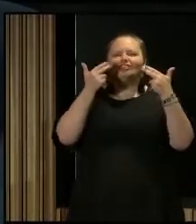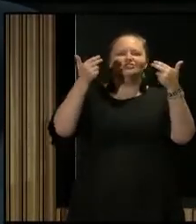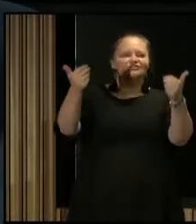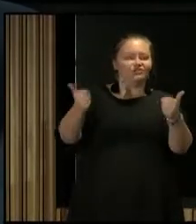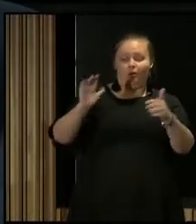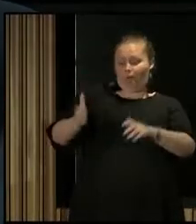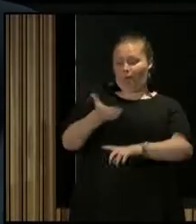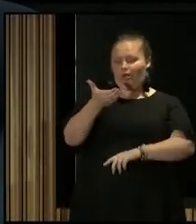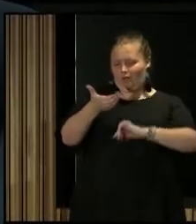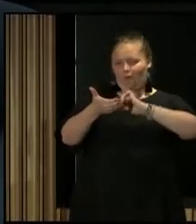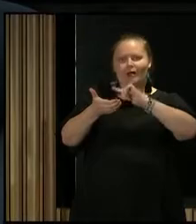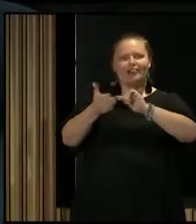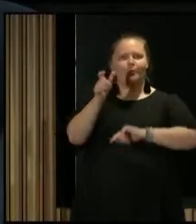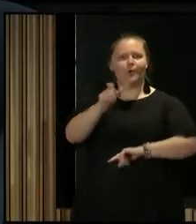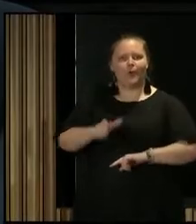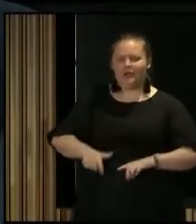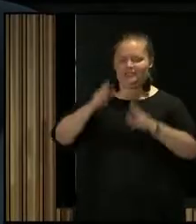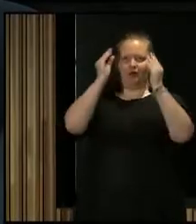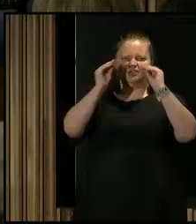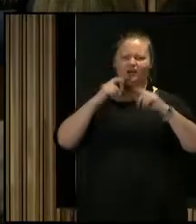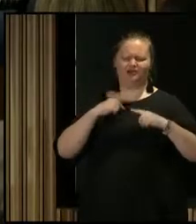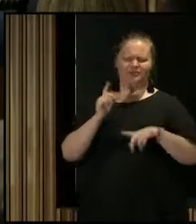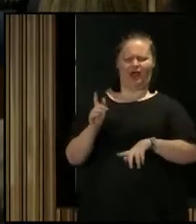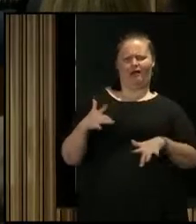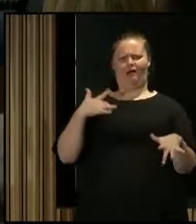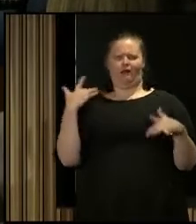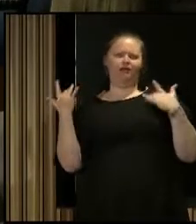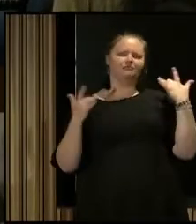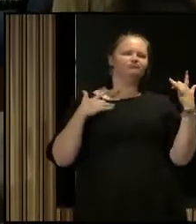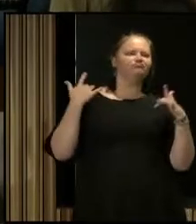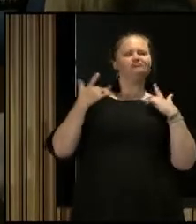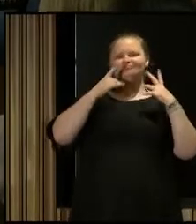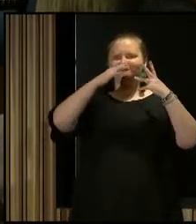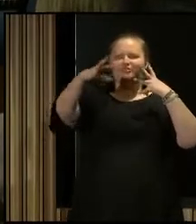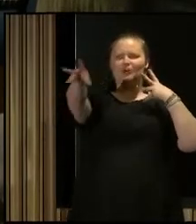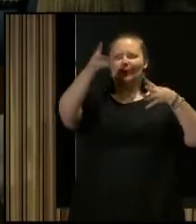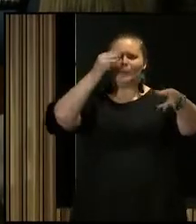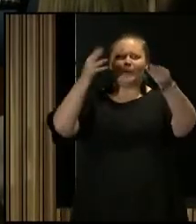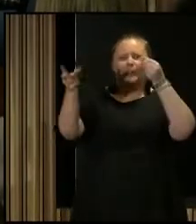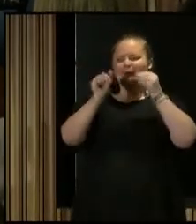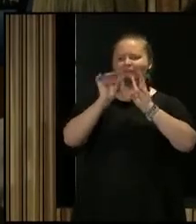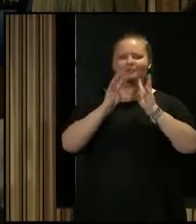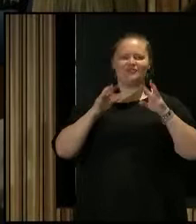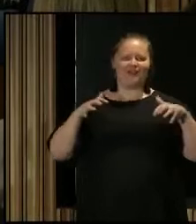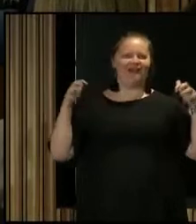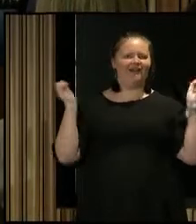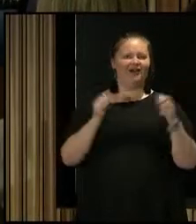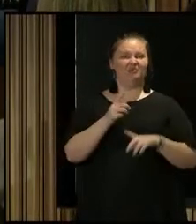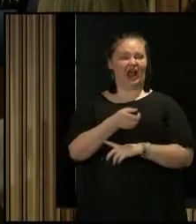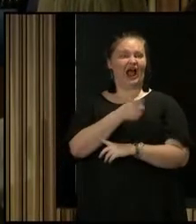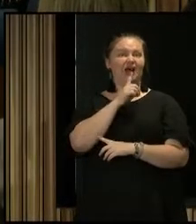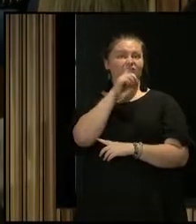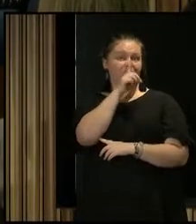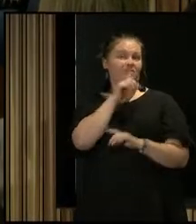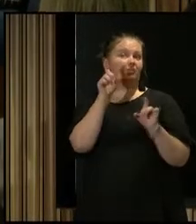lyrics, and I was like, right, and I was thriving. I was feeding off that crowd on the sidewalk, and we had about 100 people